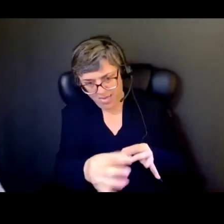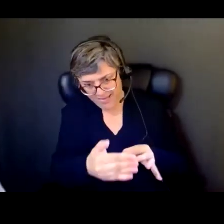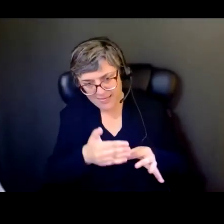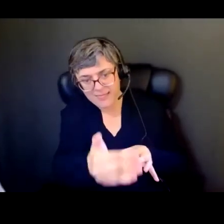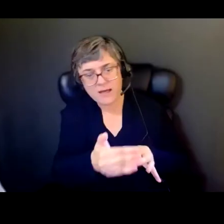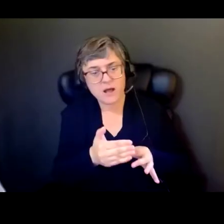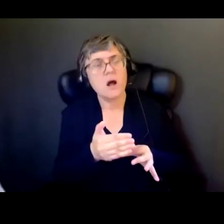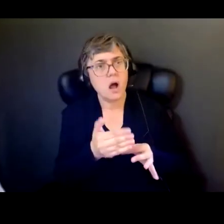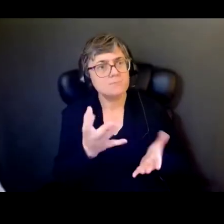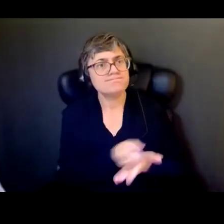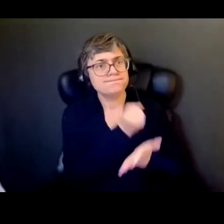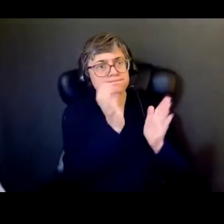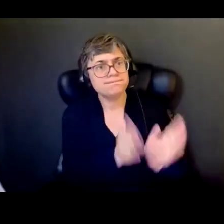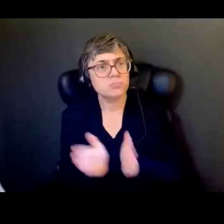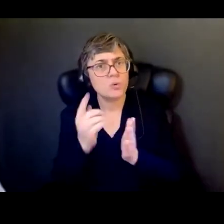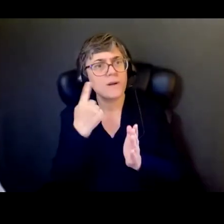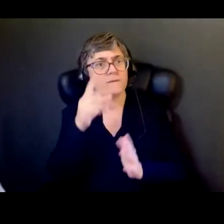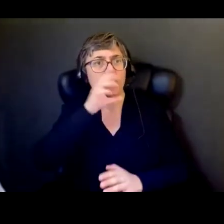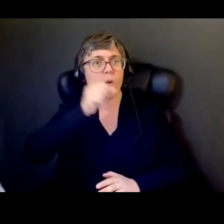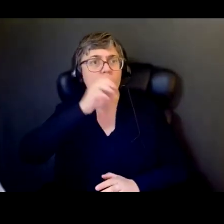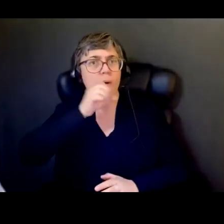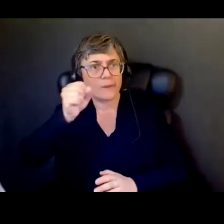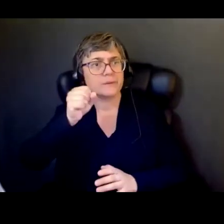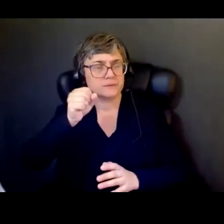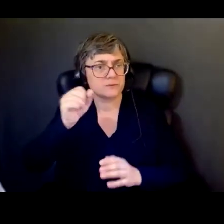also prepare for the elder abuse context?